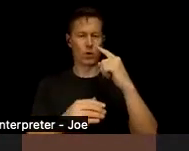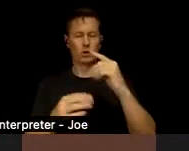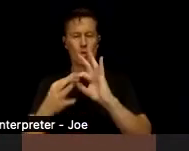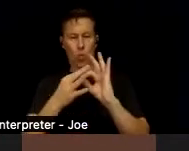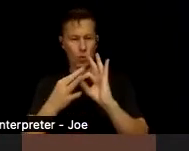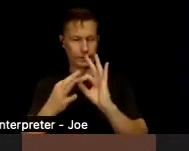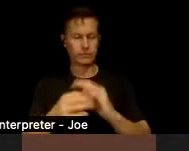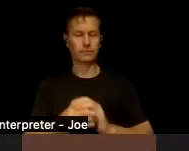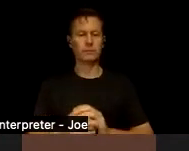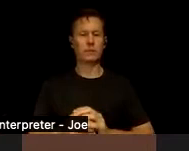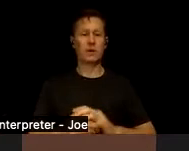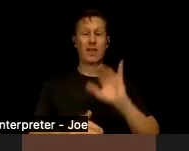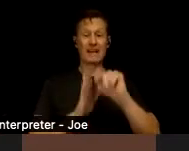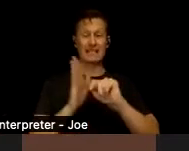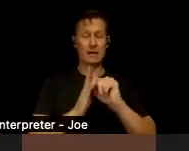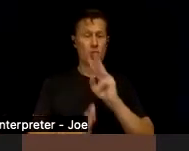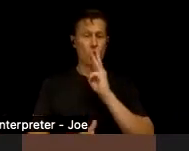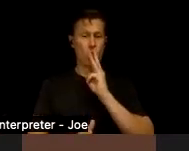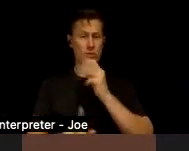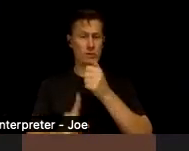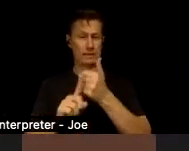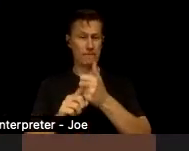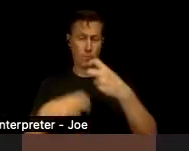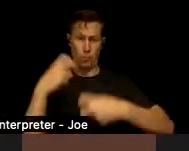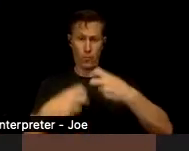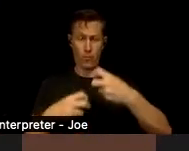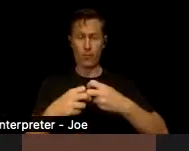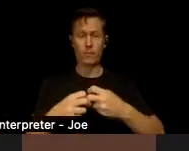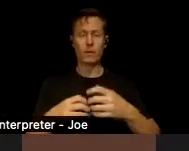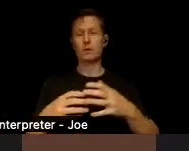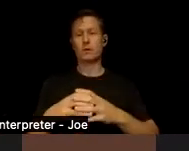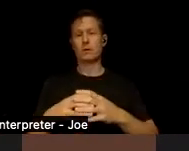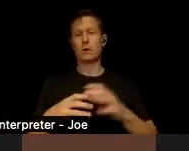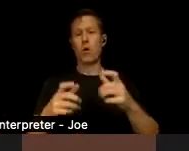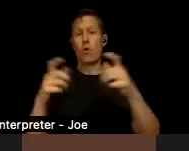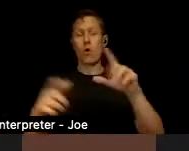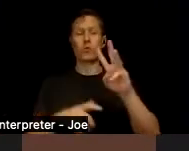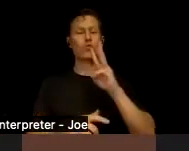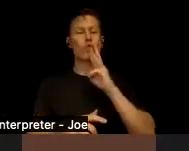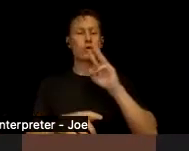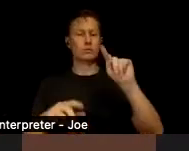problem. We brought in large, at that time, water tenders. As you can see in the upper right